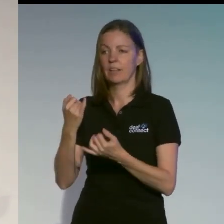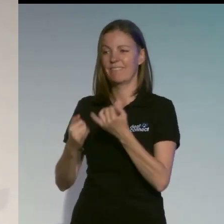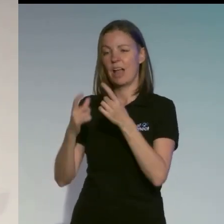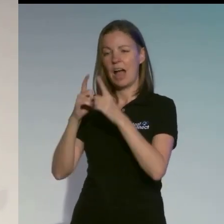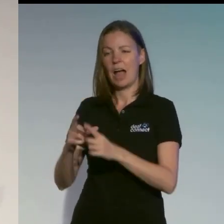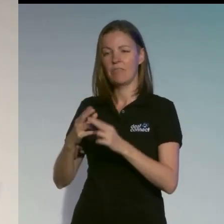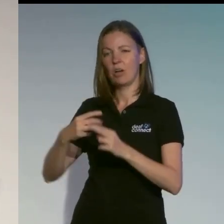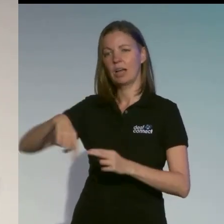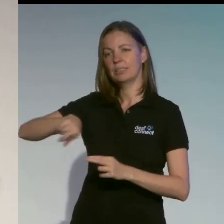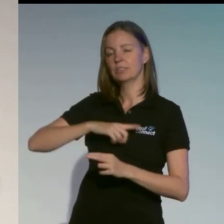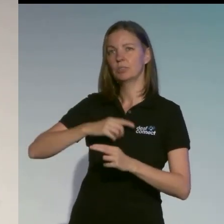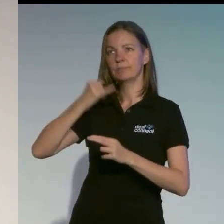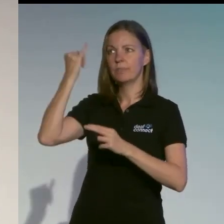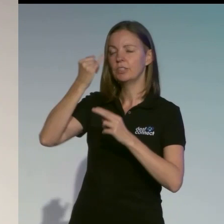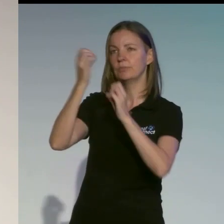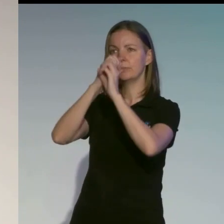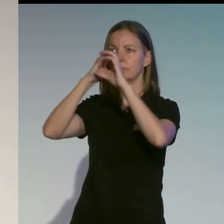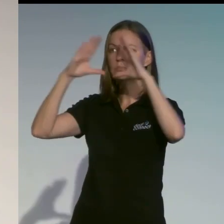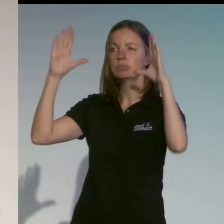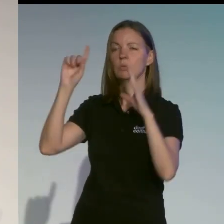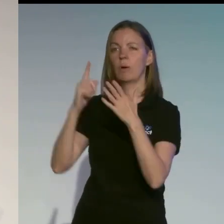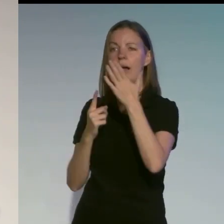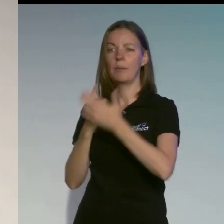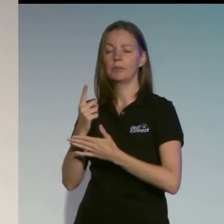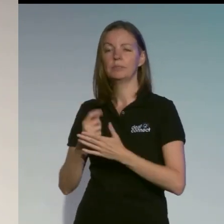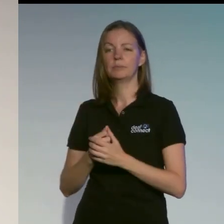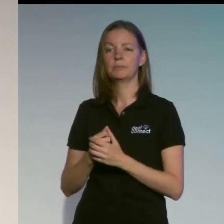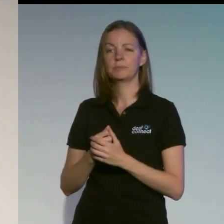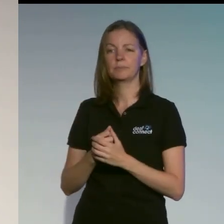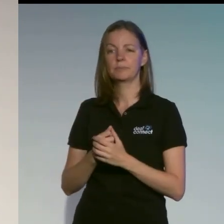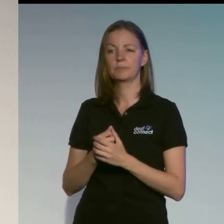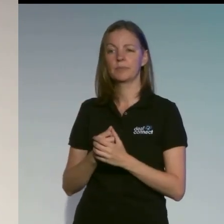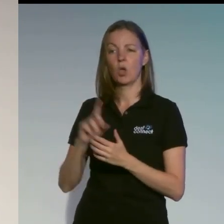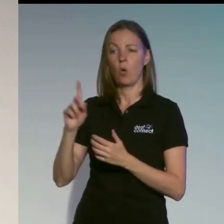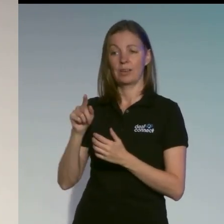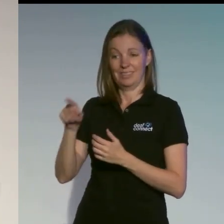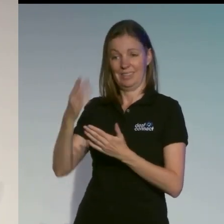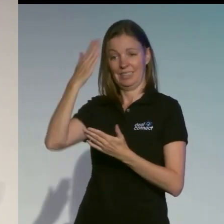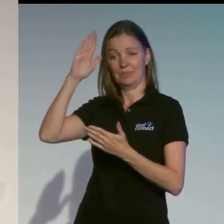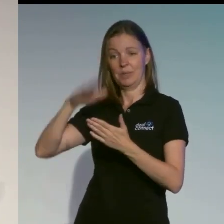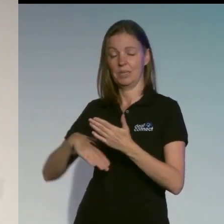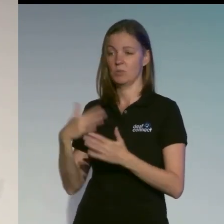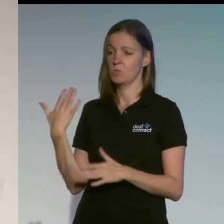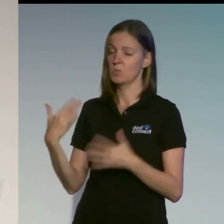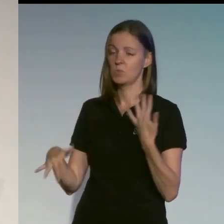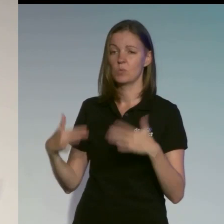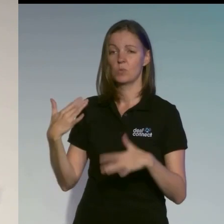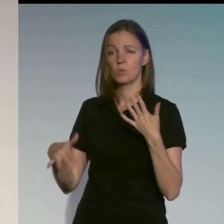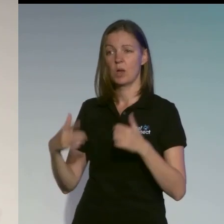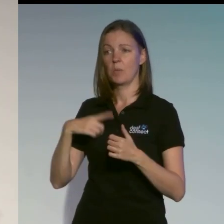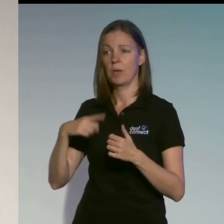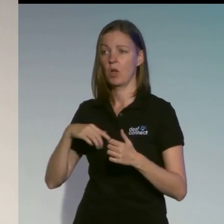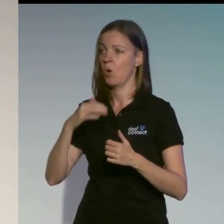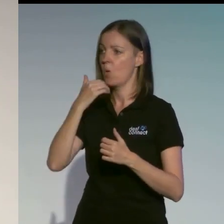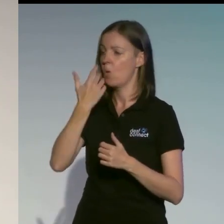gay conversion therapy or programs such as those in Boy Erased, the movie. But what he went through was just as harmful because of the messages